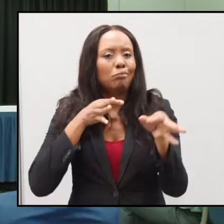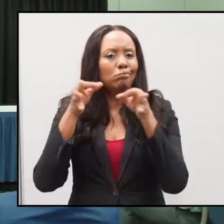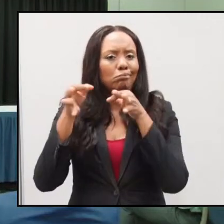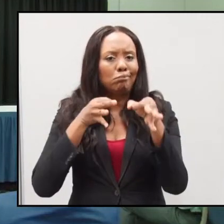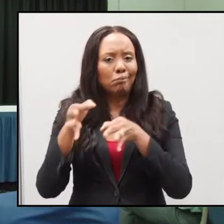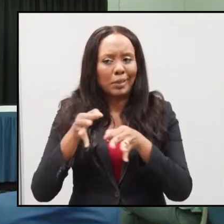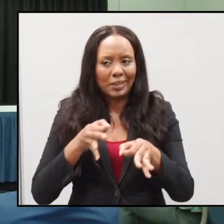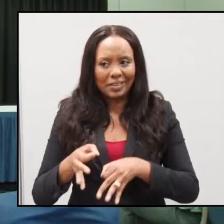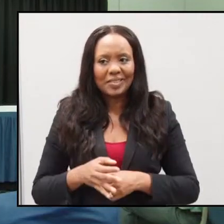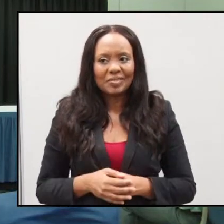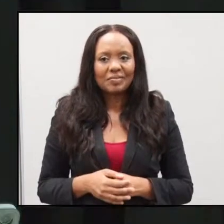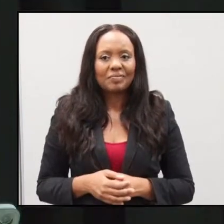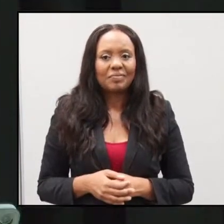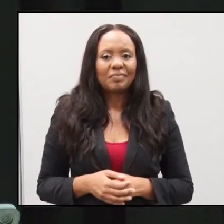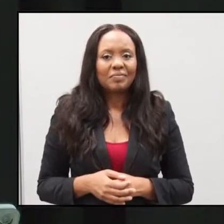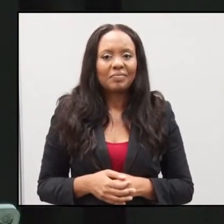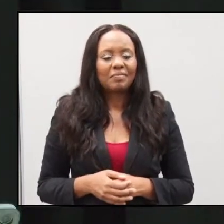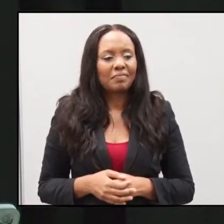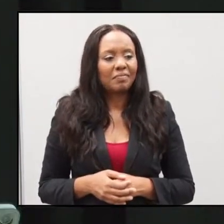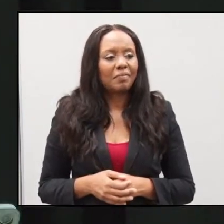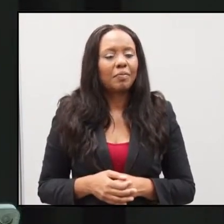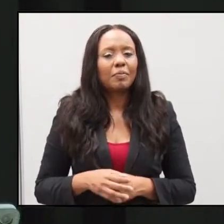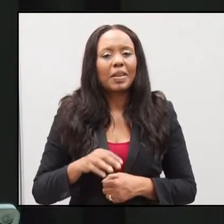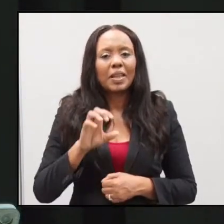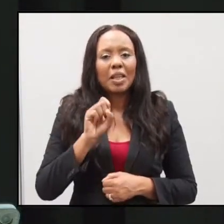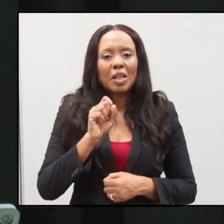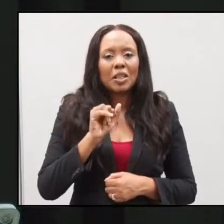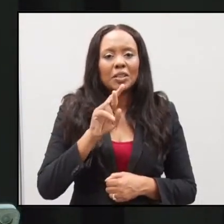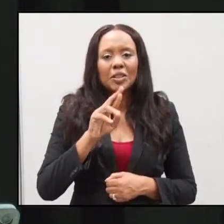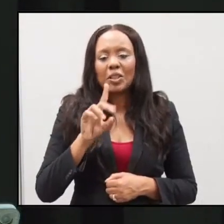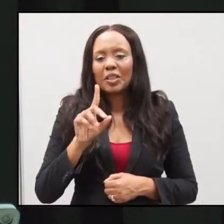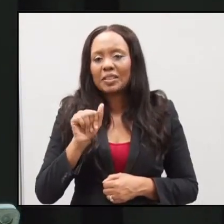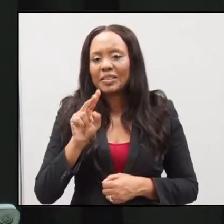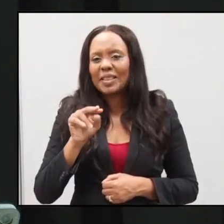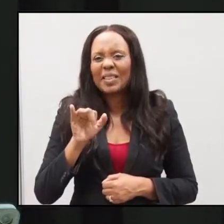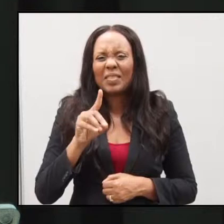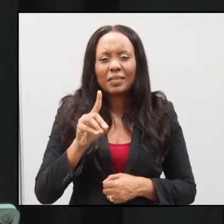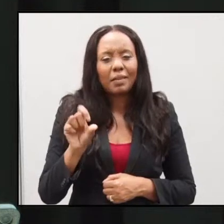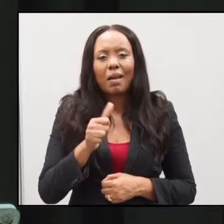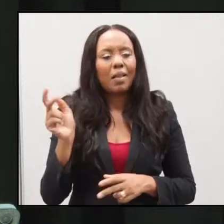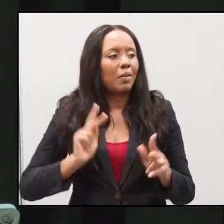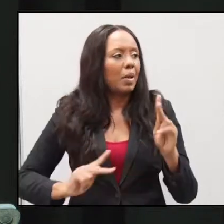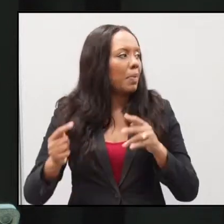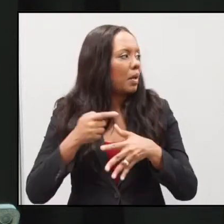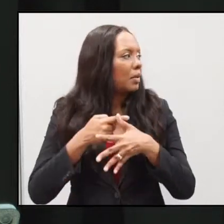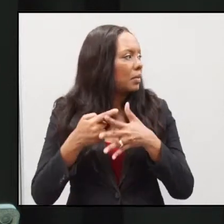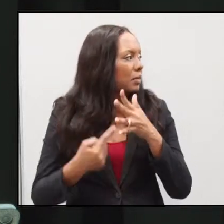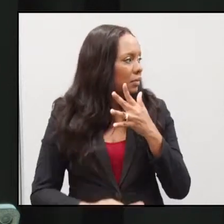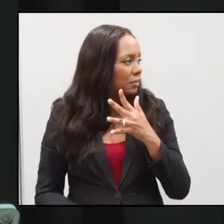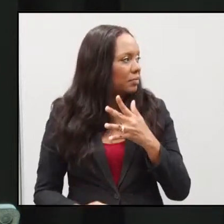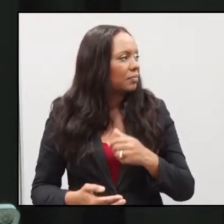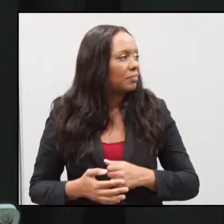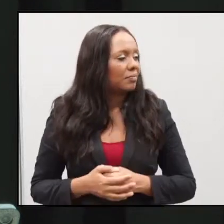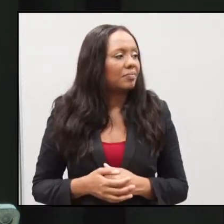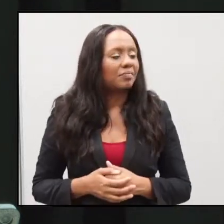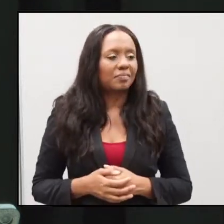David, Dr. Anderson, Mr. Farmer, and Ms. Thompson.